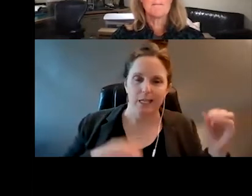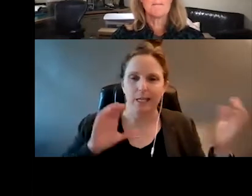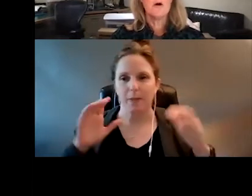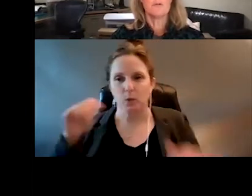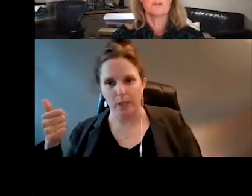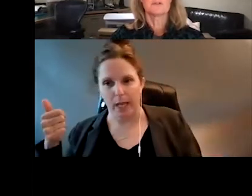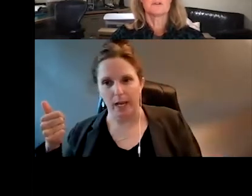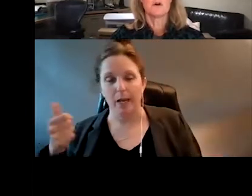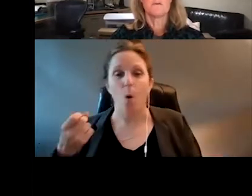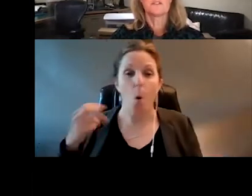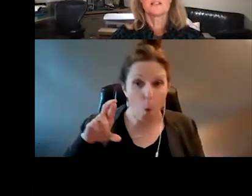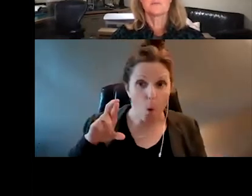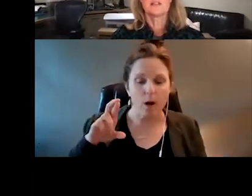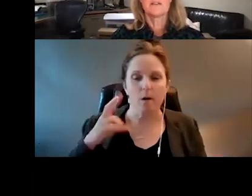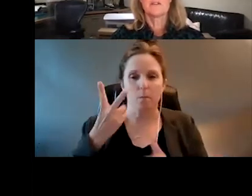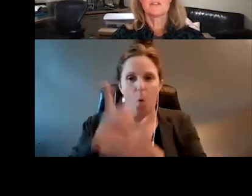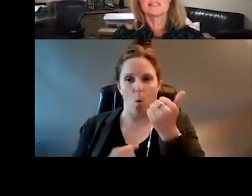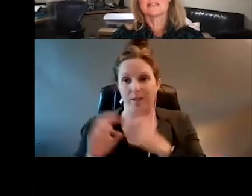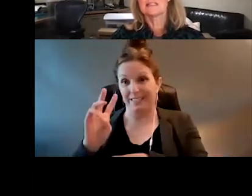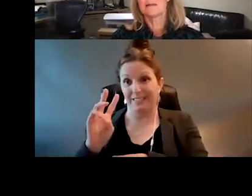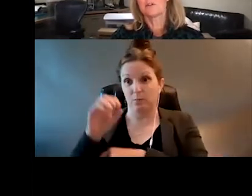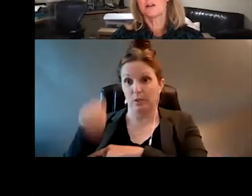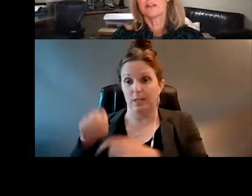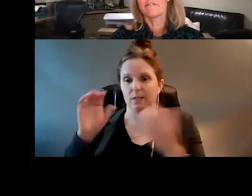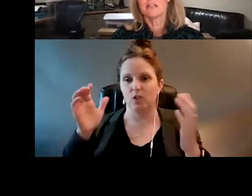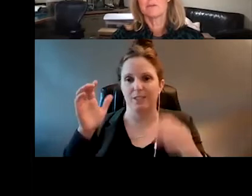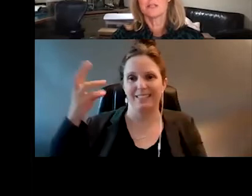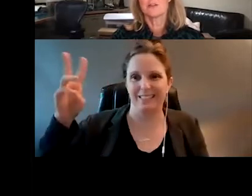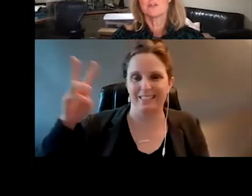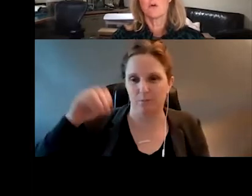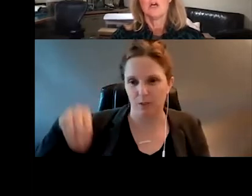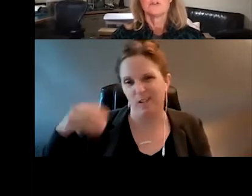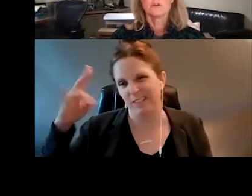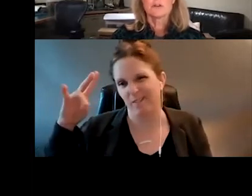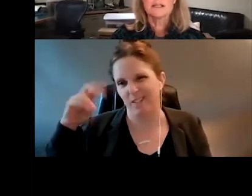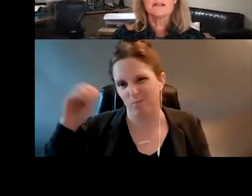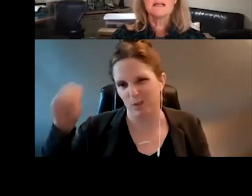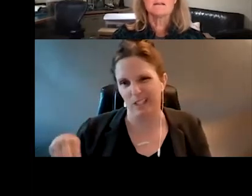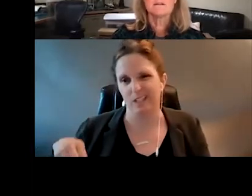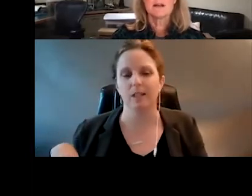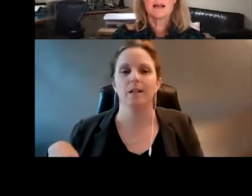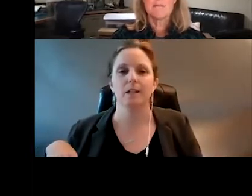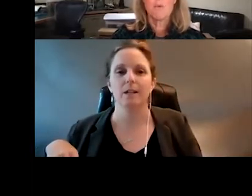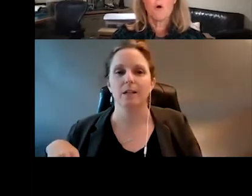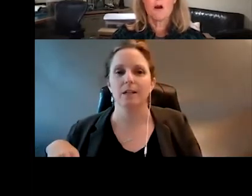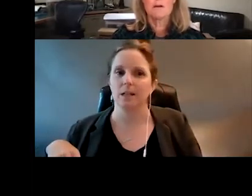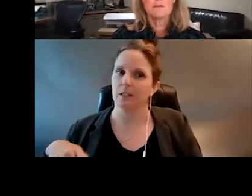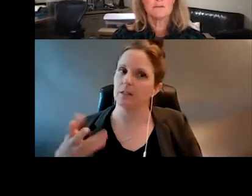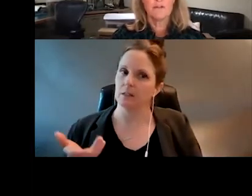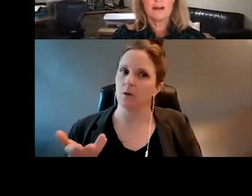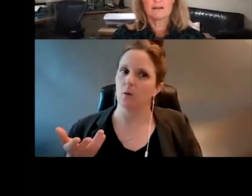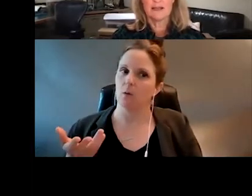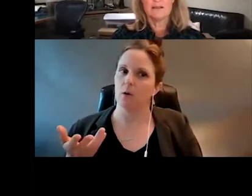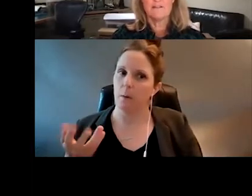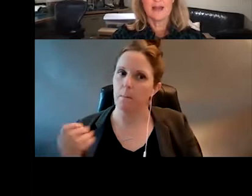fewer people with a CHW got no meds, okay? And then more people with the CHW got varenicline, so